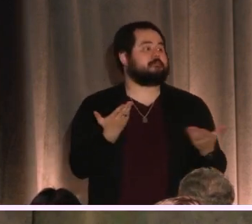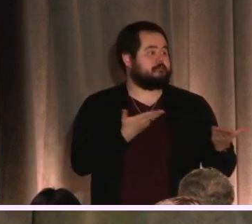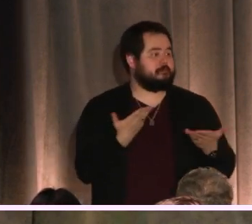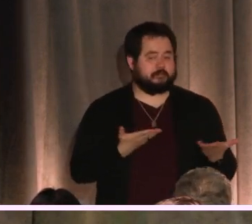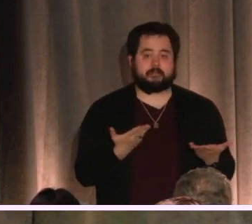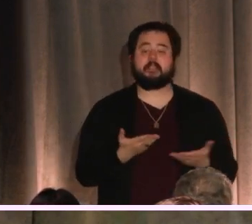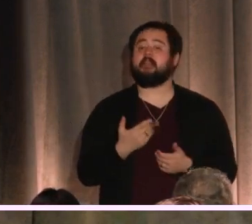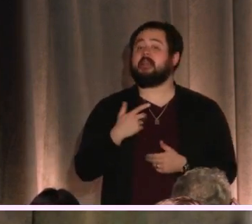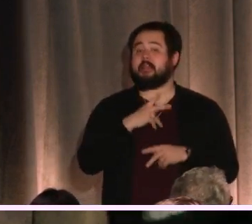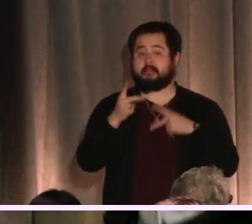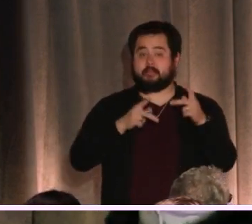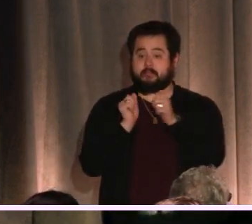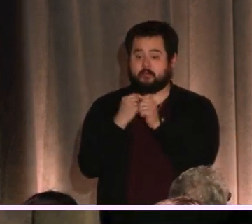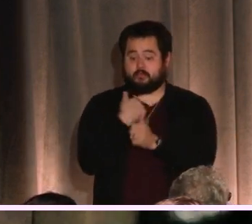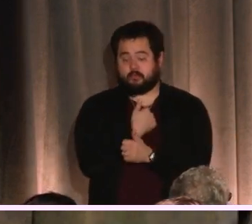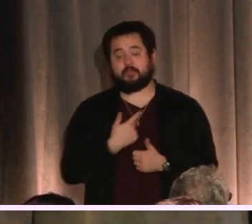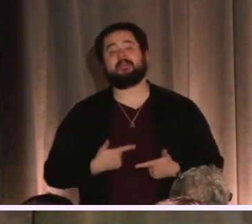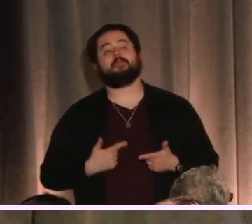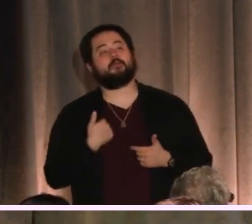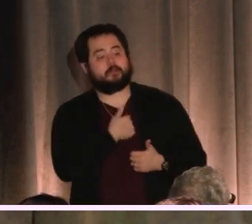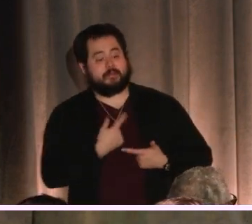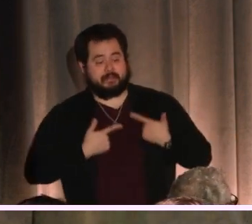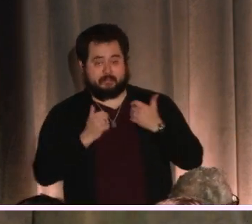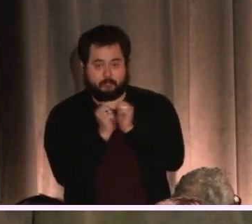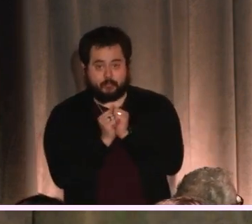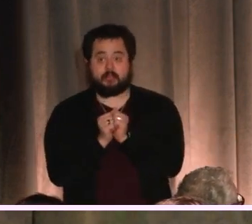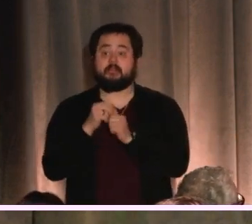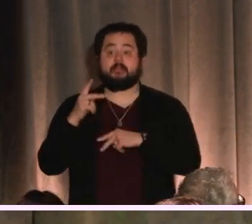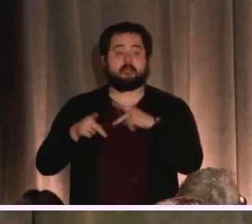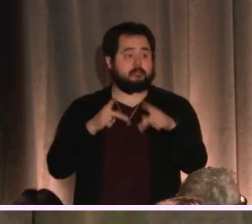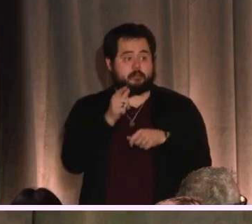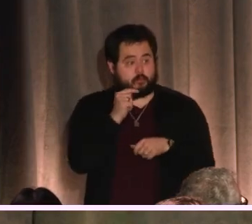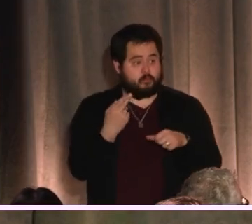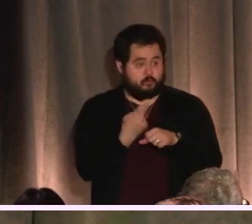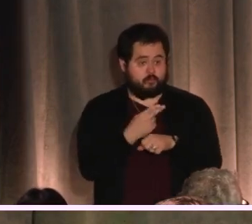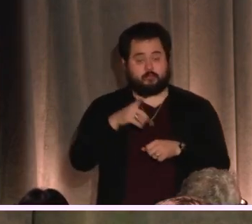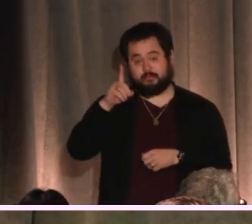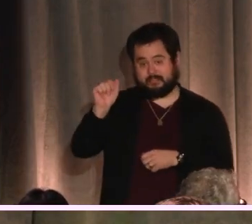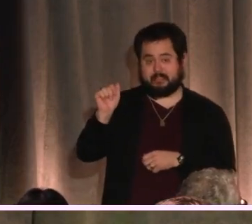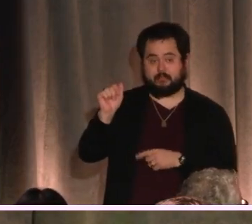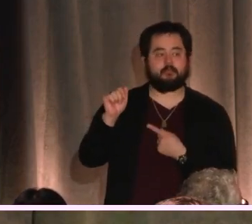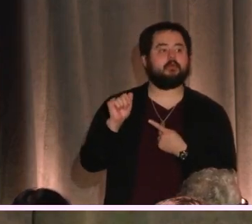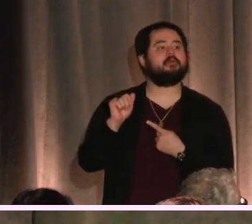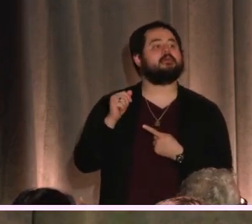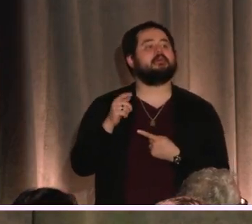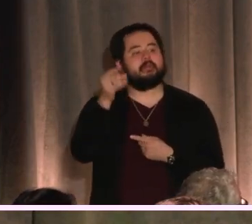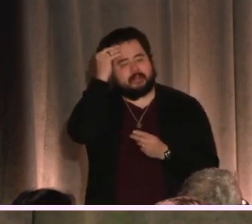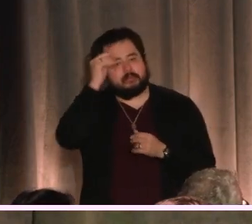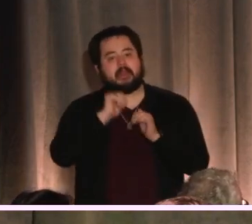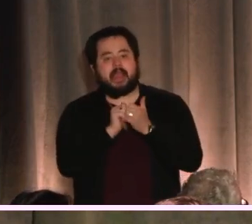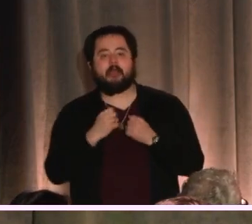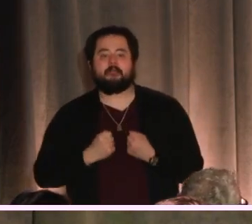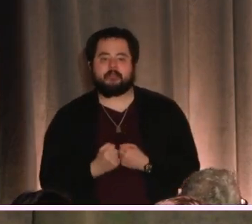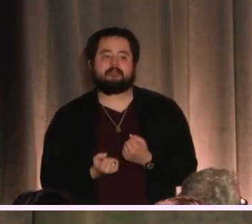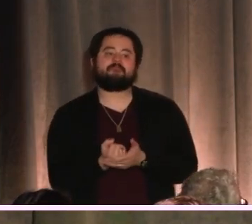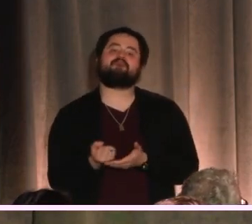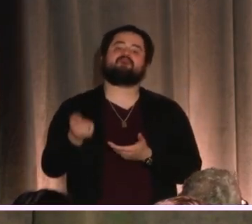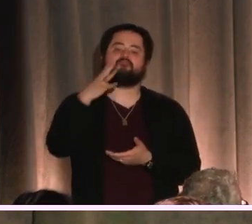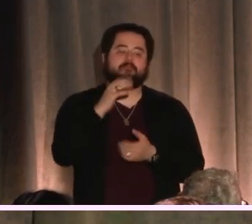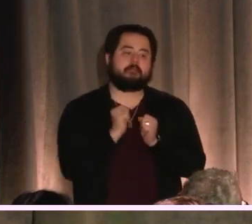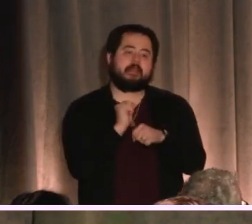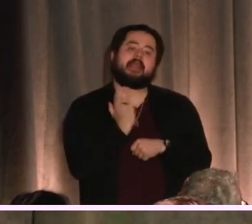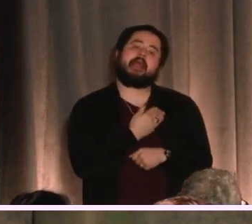I'll use this word because you like to use it, that are disabled, think about how they have enriched our lives and made us